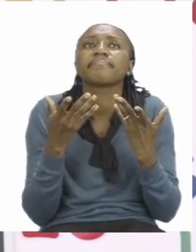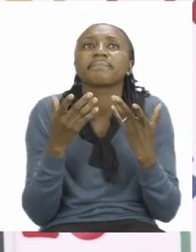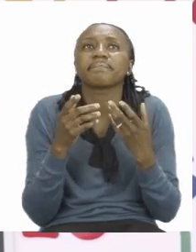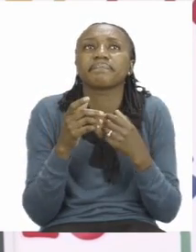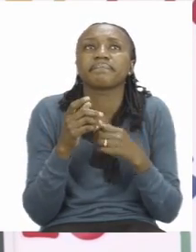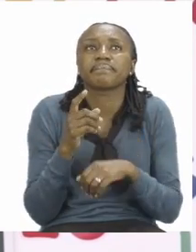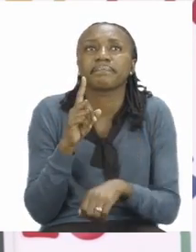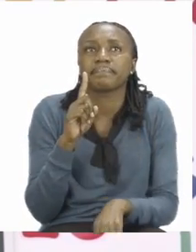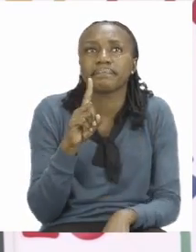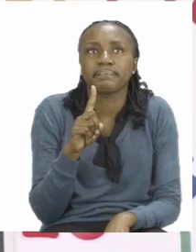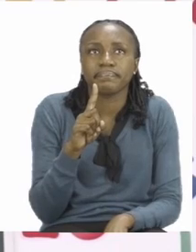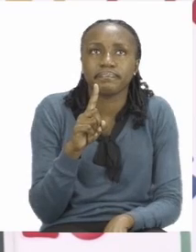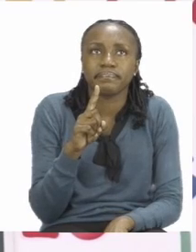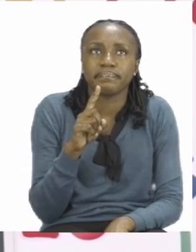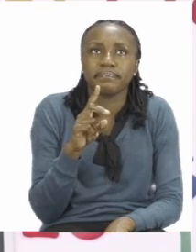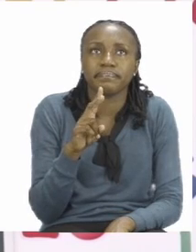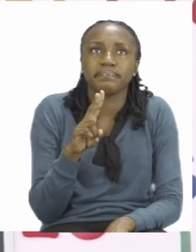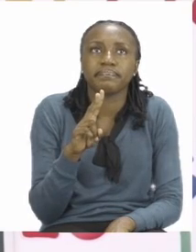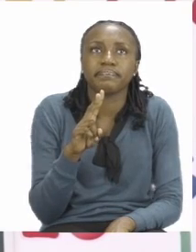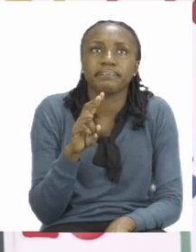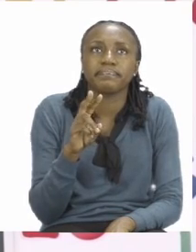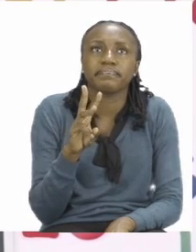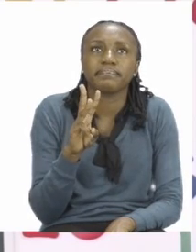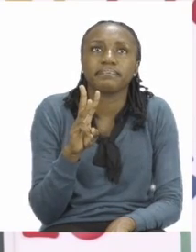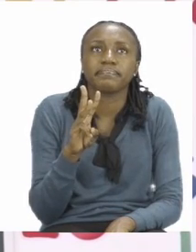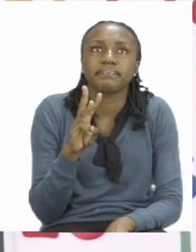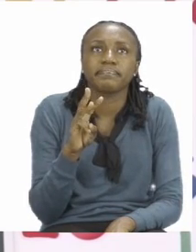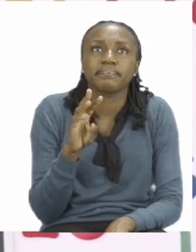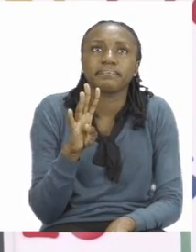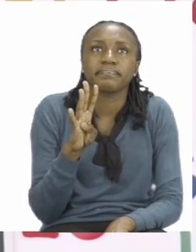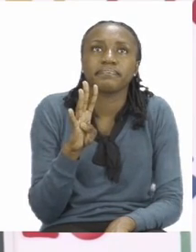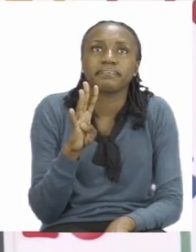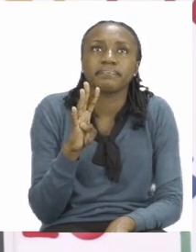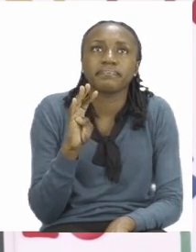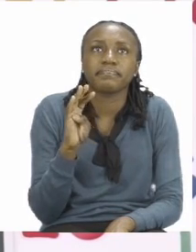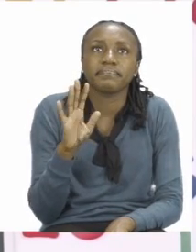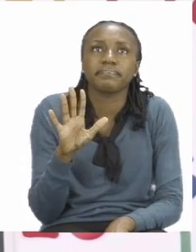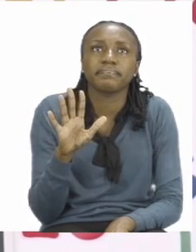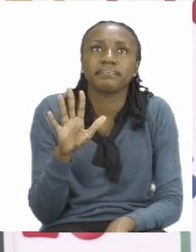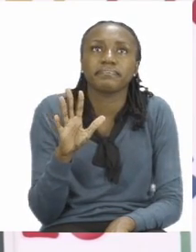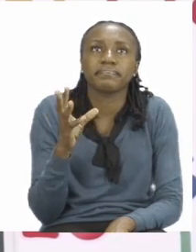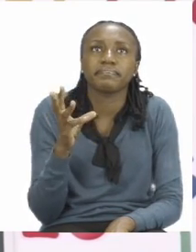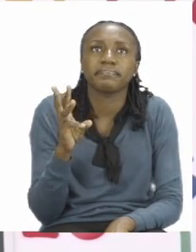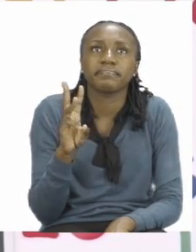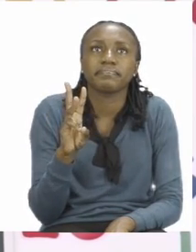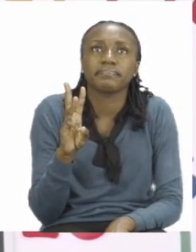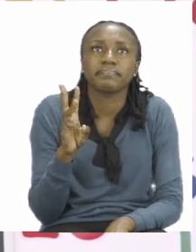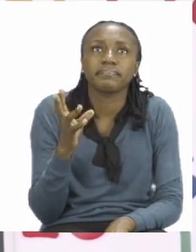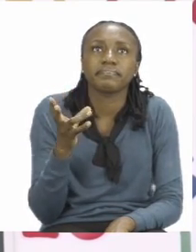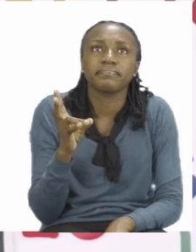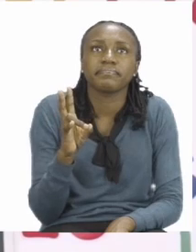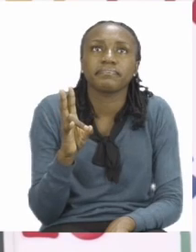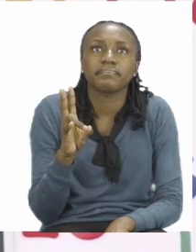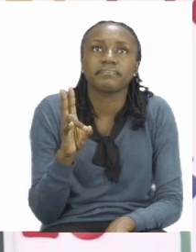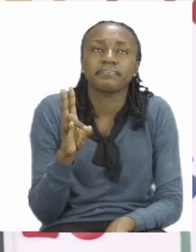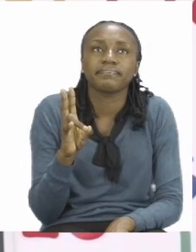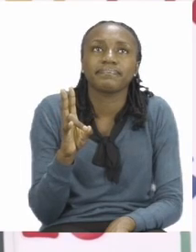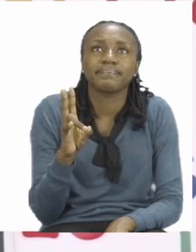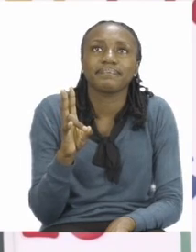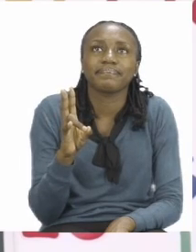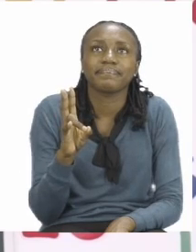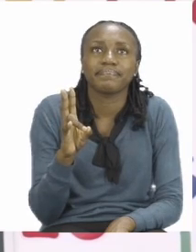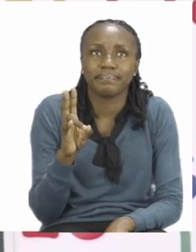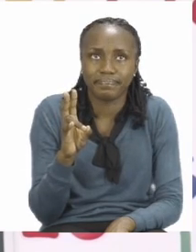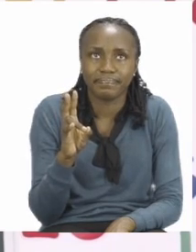Let's count 1, 2, 3, 4, 5, 6,